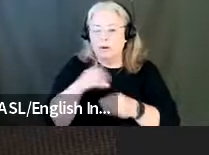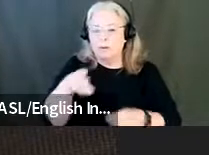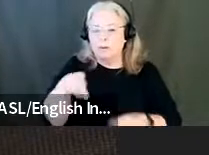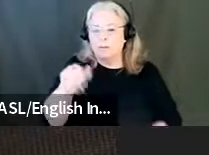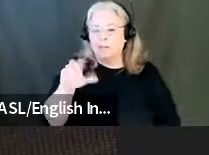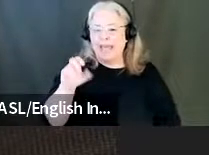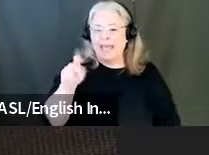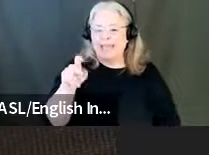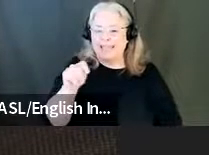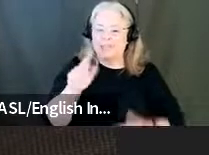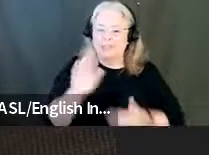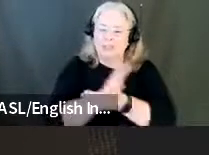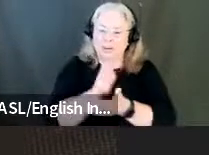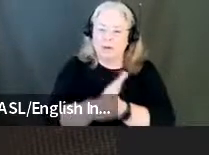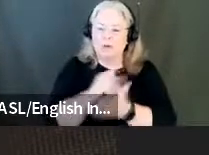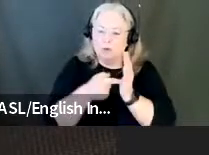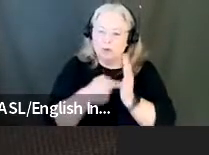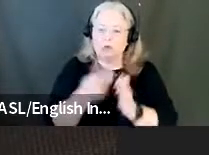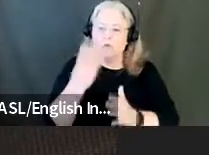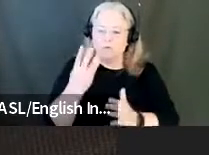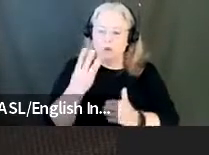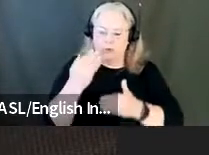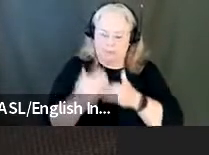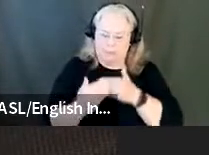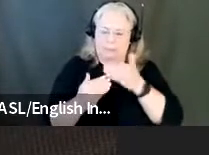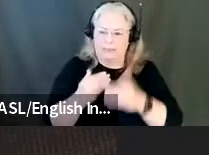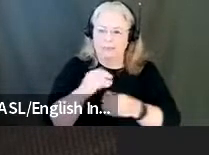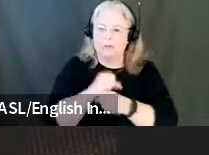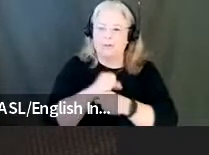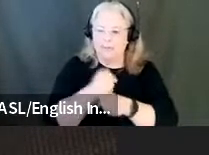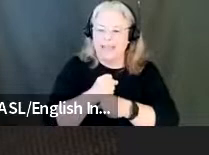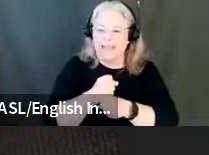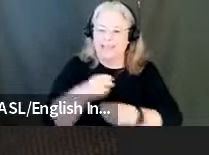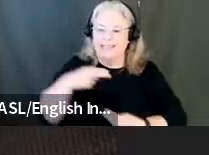through the four steps to make your seatbelt gripper.